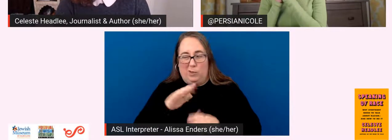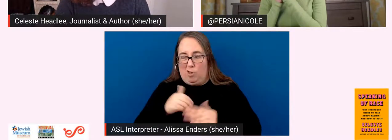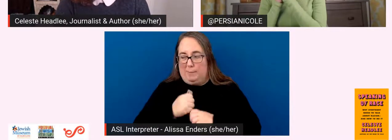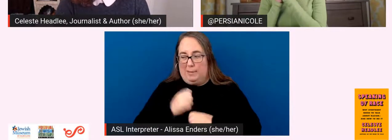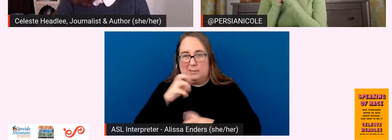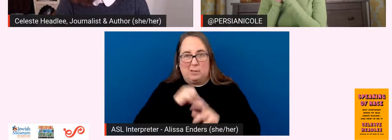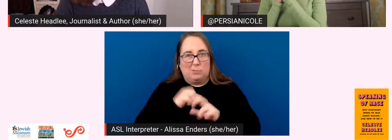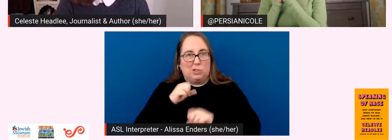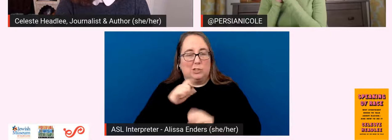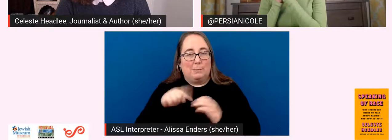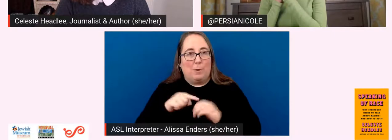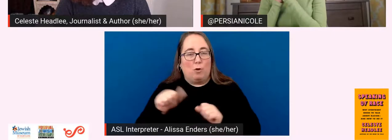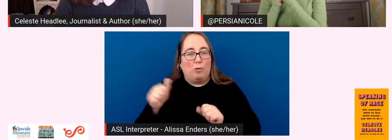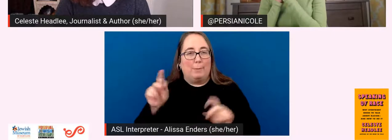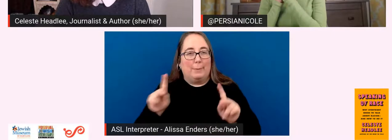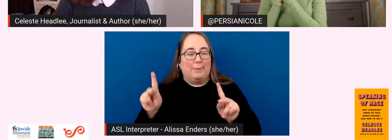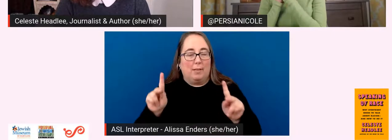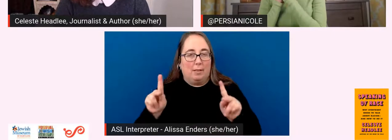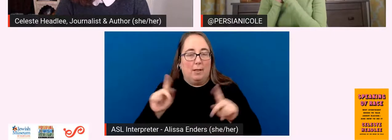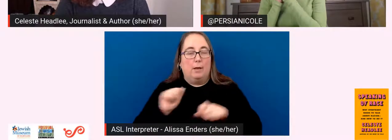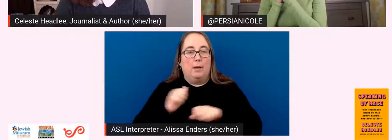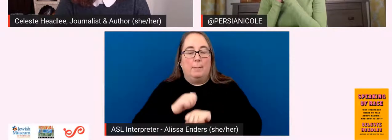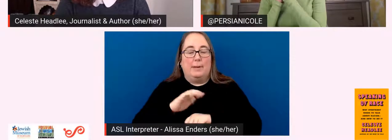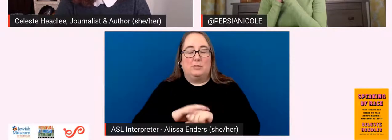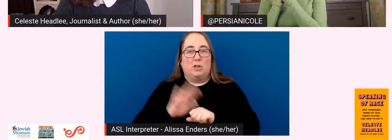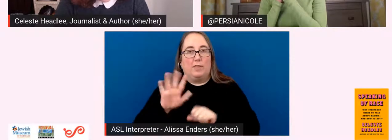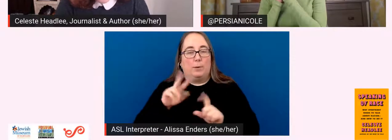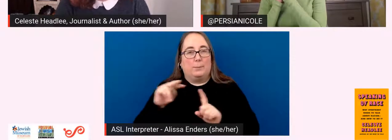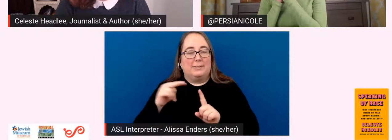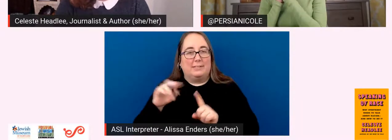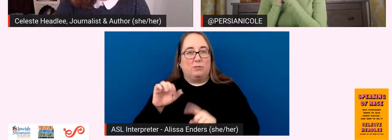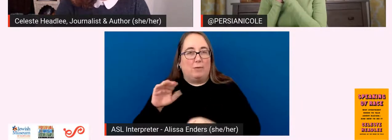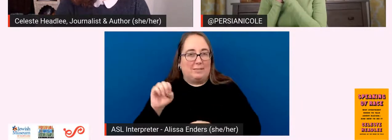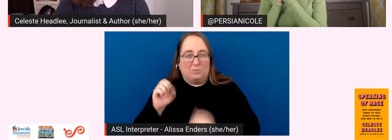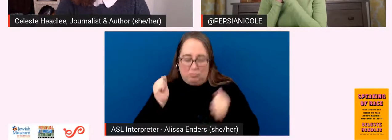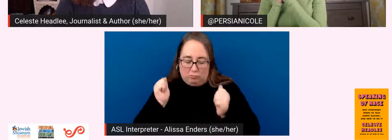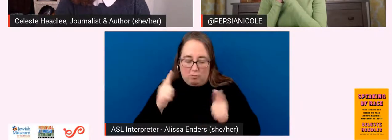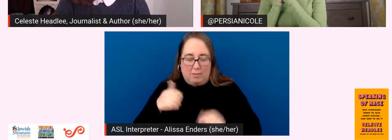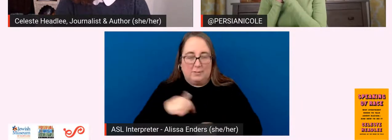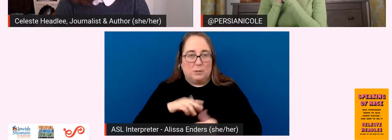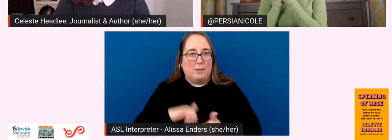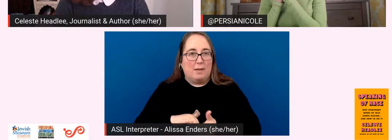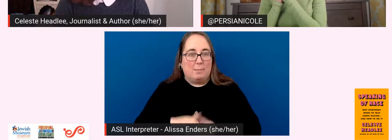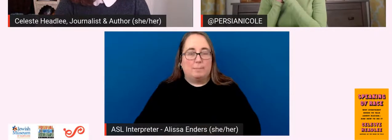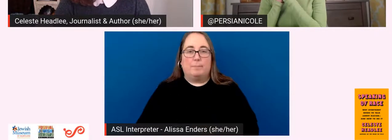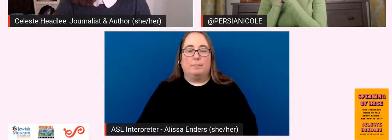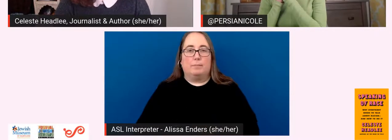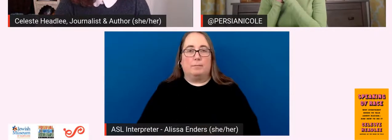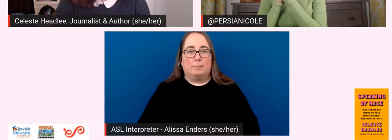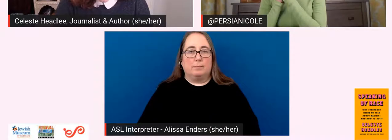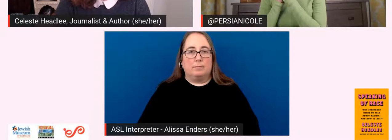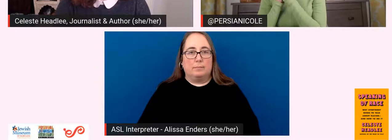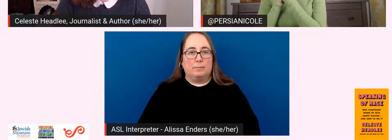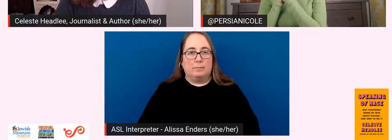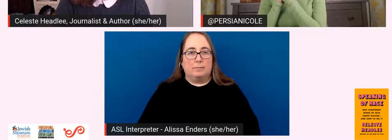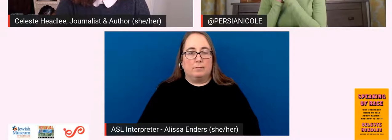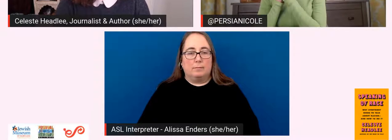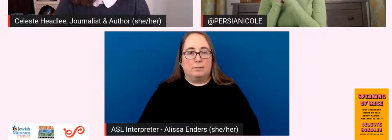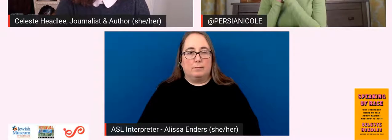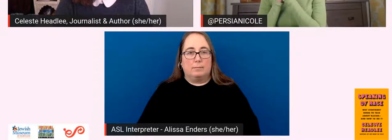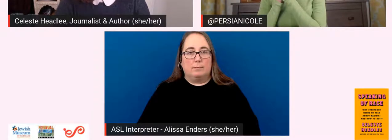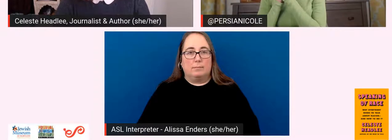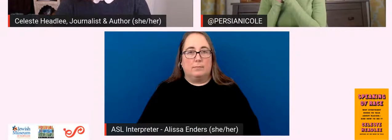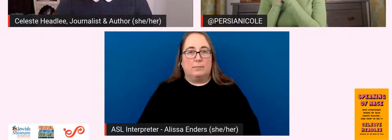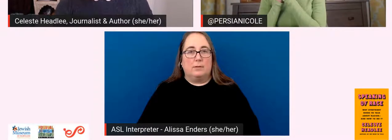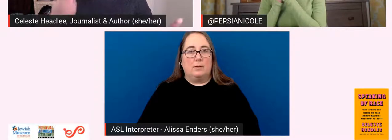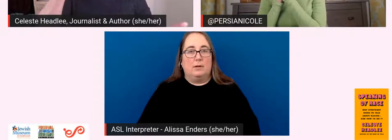assumptions about other people based on their perceived race. All of us do. That's the pernicious nature of